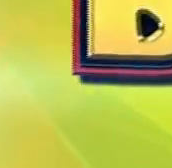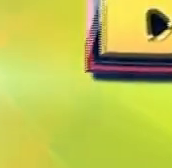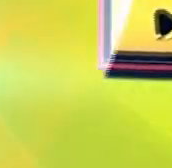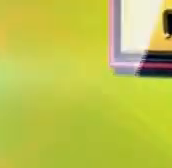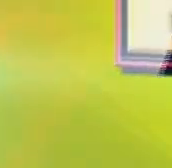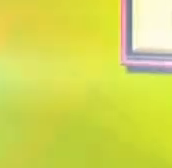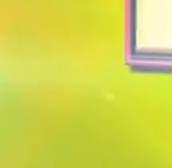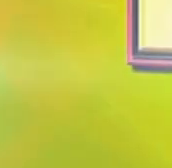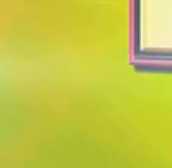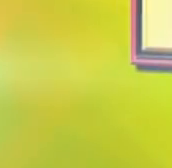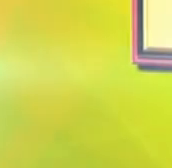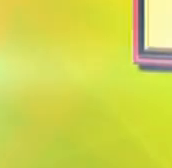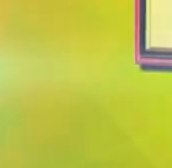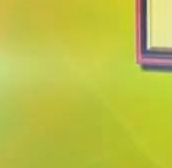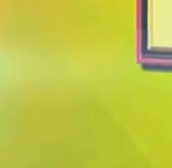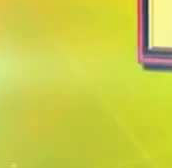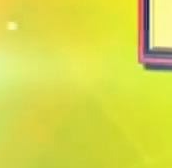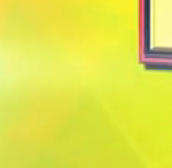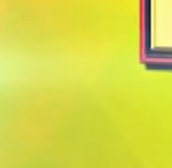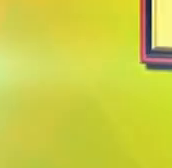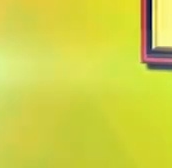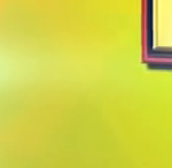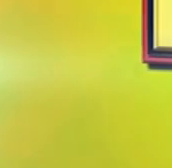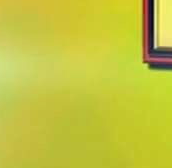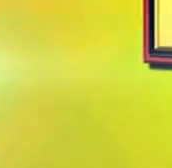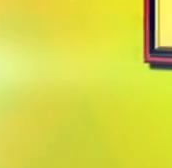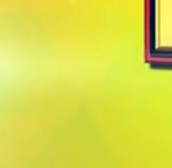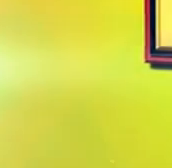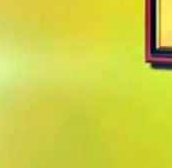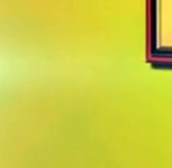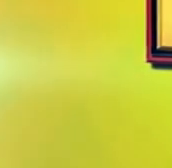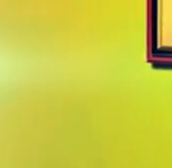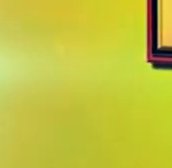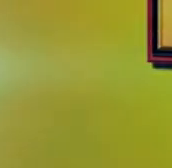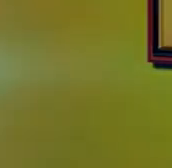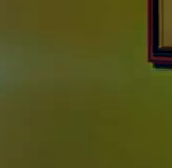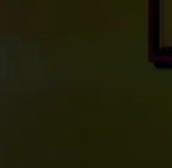Bula FM, Namban 2 NSR.